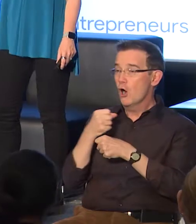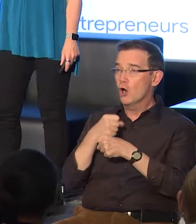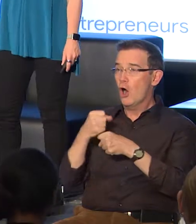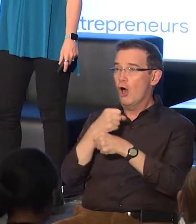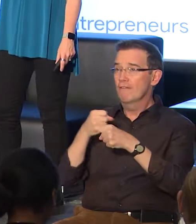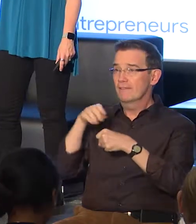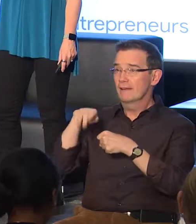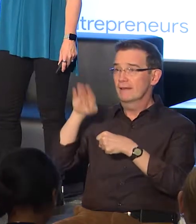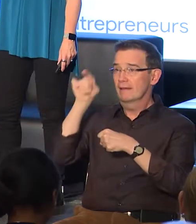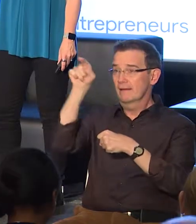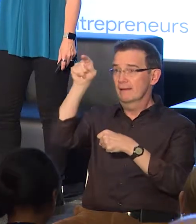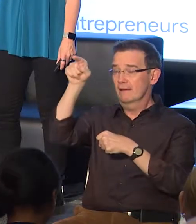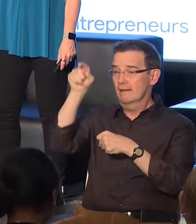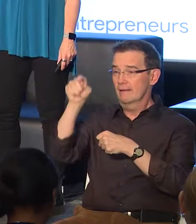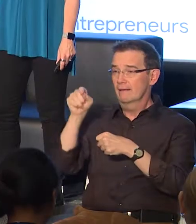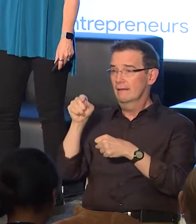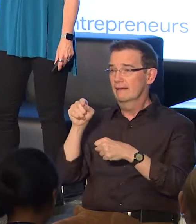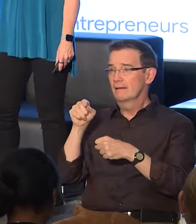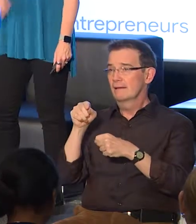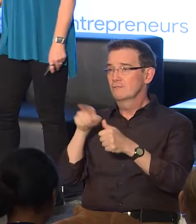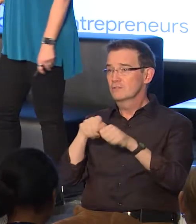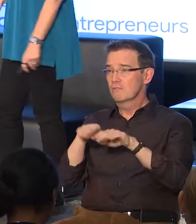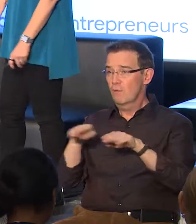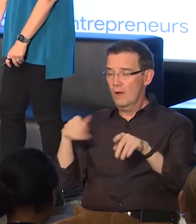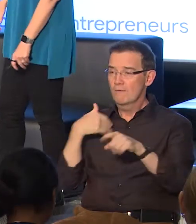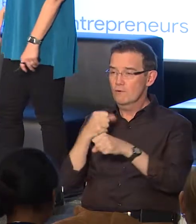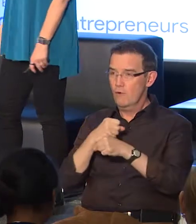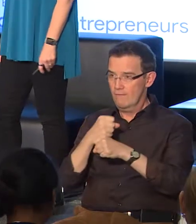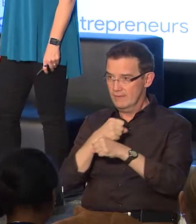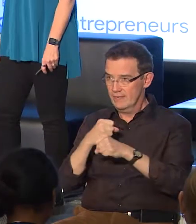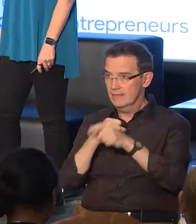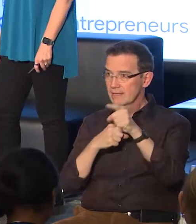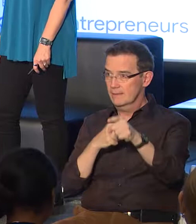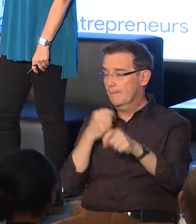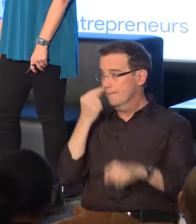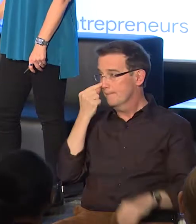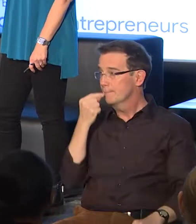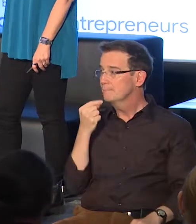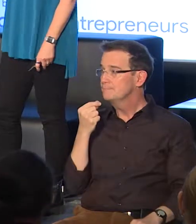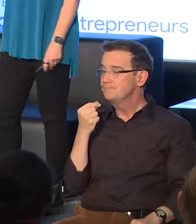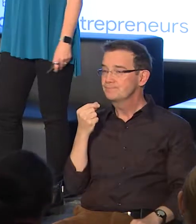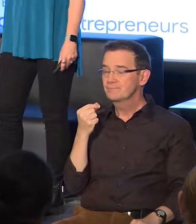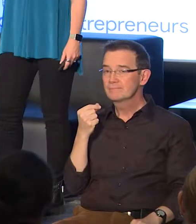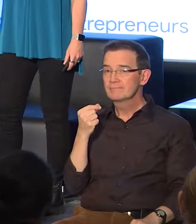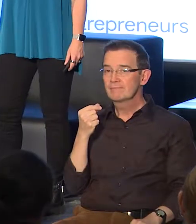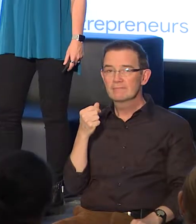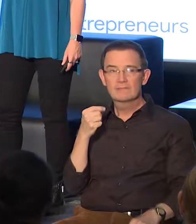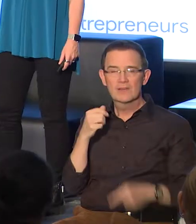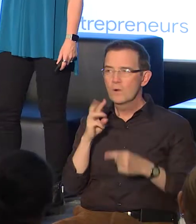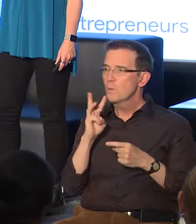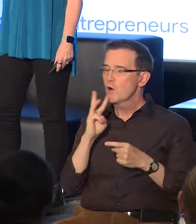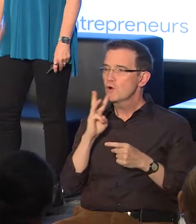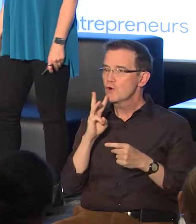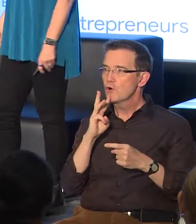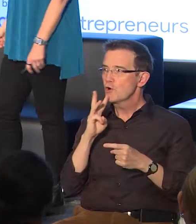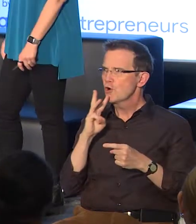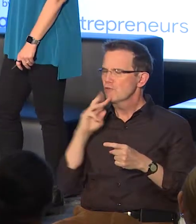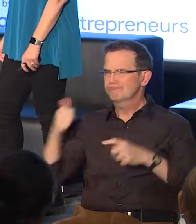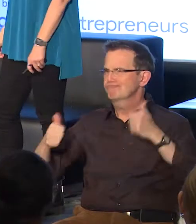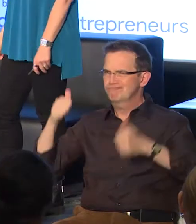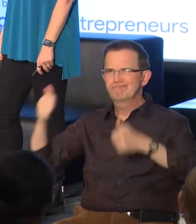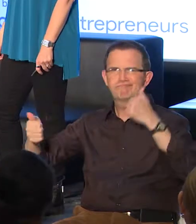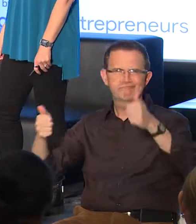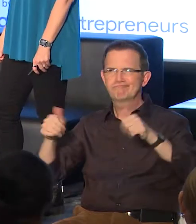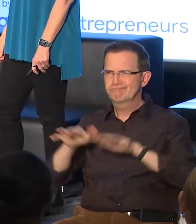mezzanine. There's also coffee on the first floor as well near the entrance. And water scattered throughout